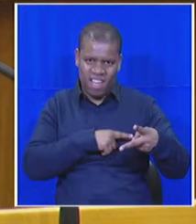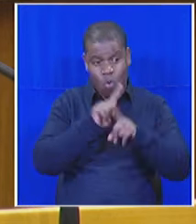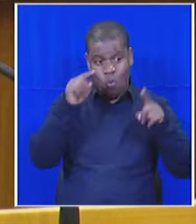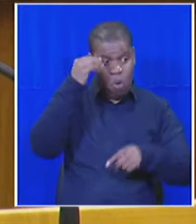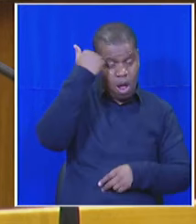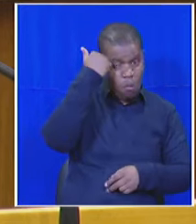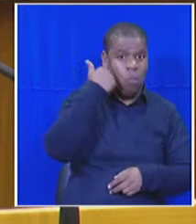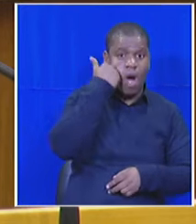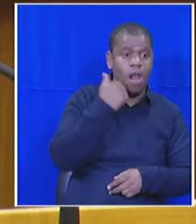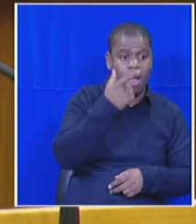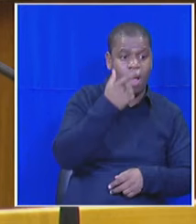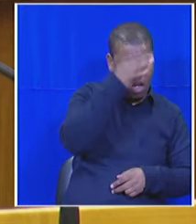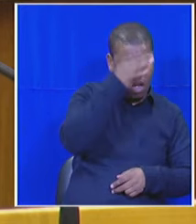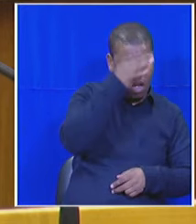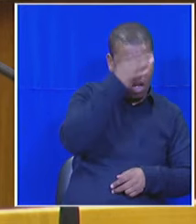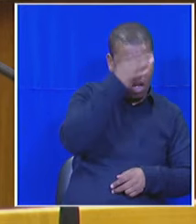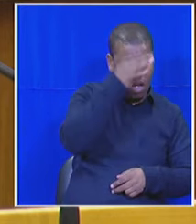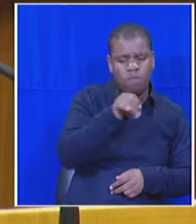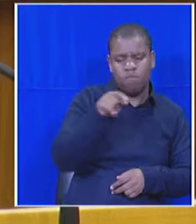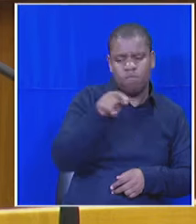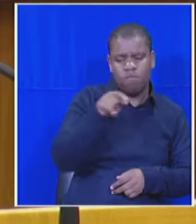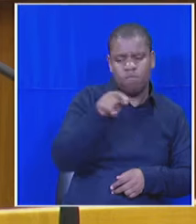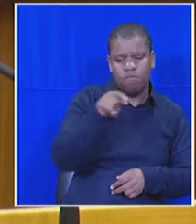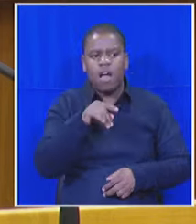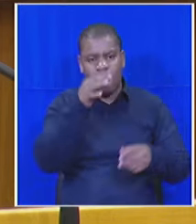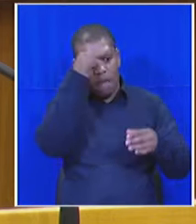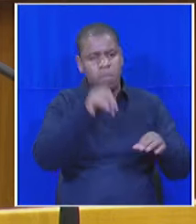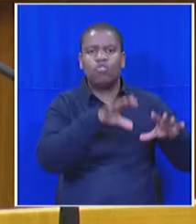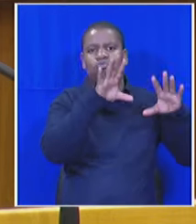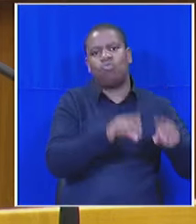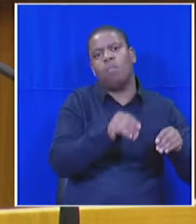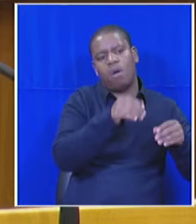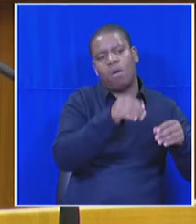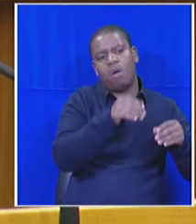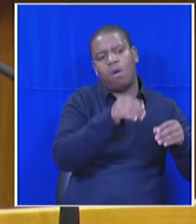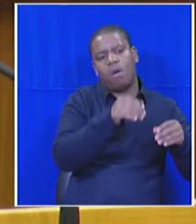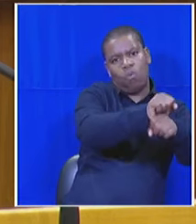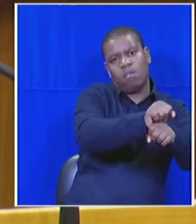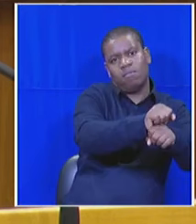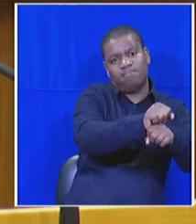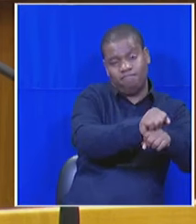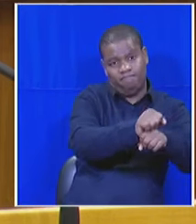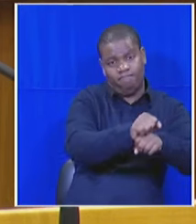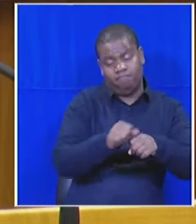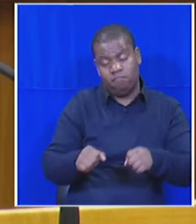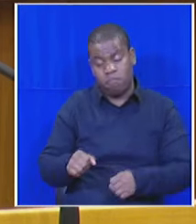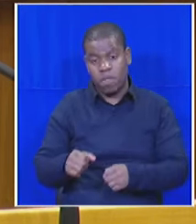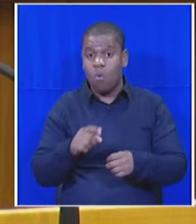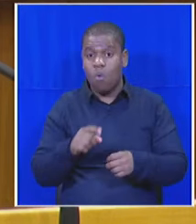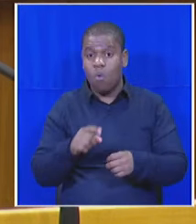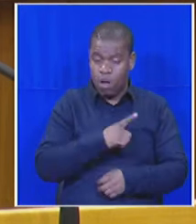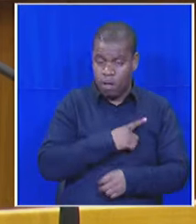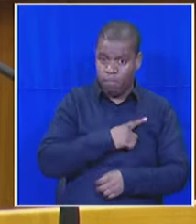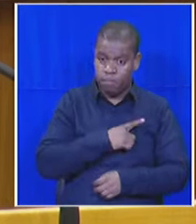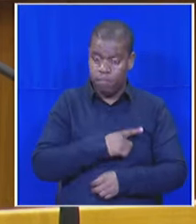wayo. Kepha bayafuna ukuthi bantu bakithi labahluphekile babavotele. Kwangathi ngabe bayabona labo